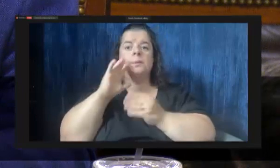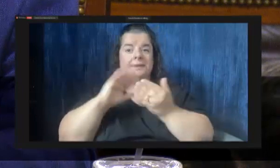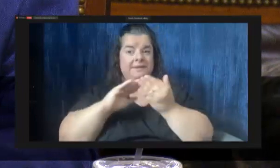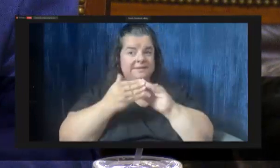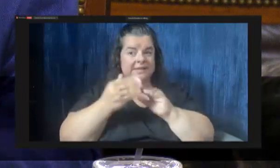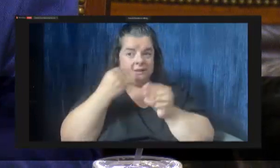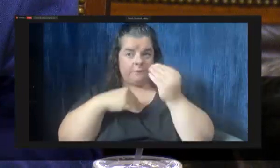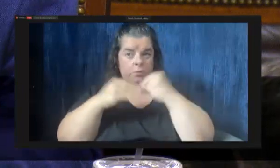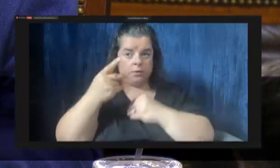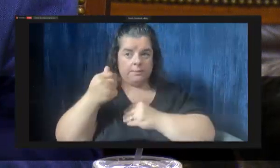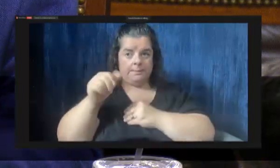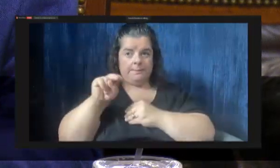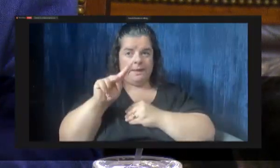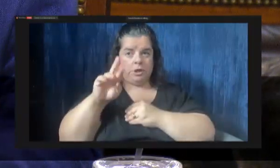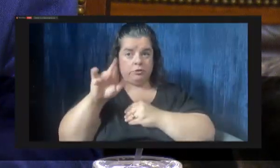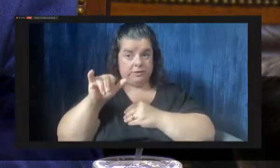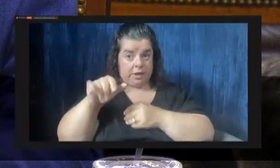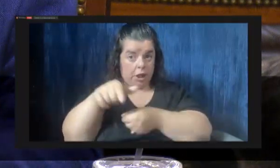pantries.